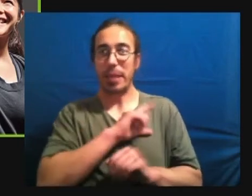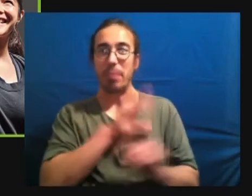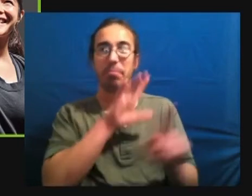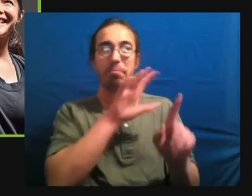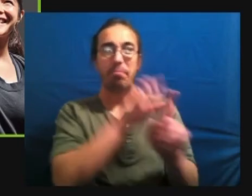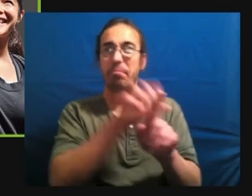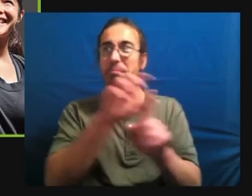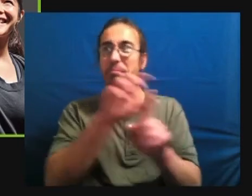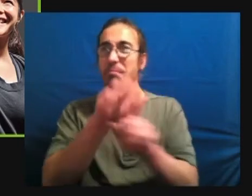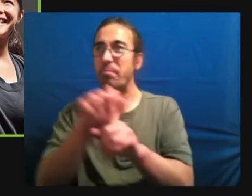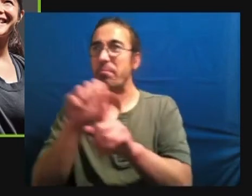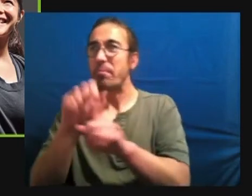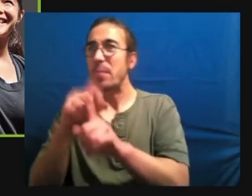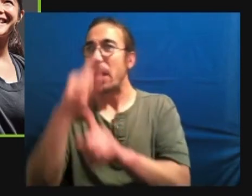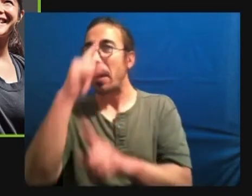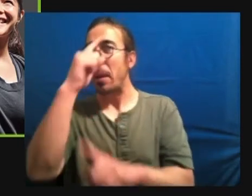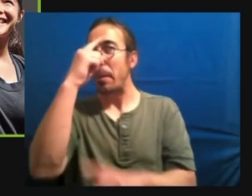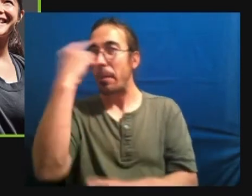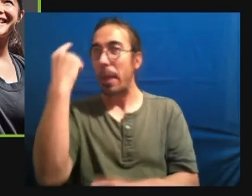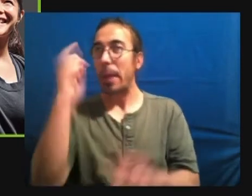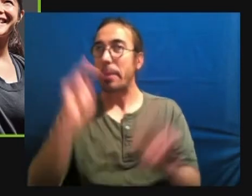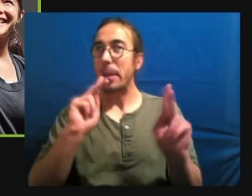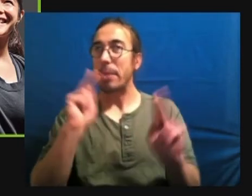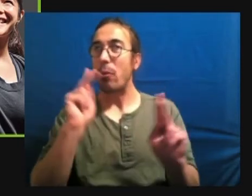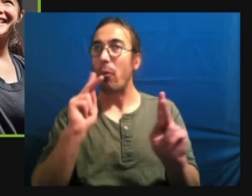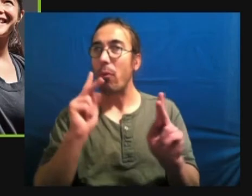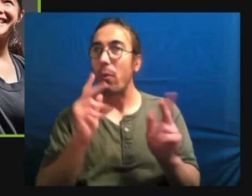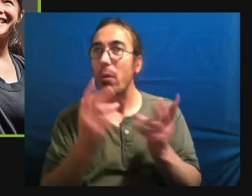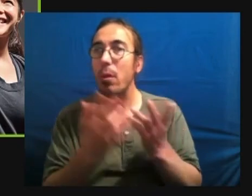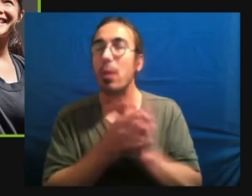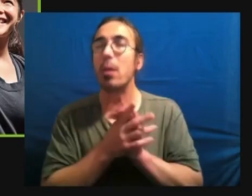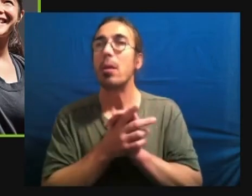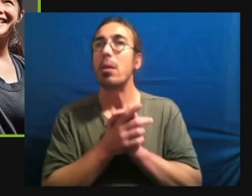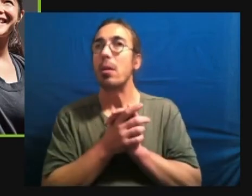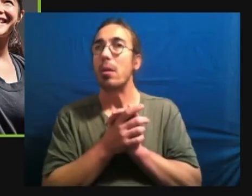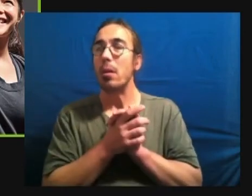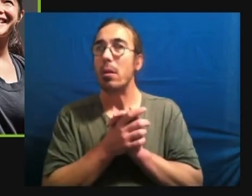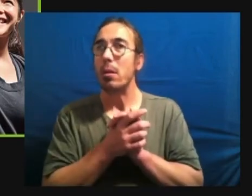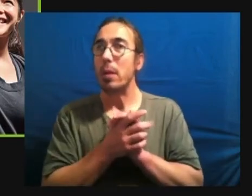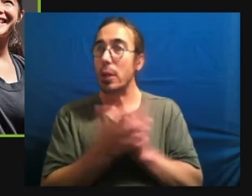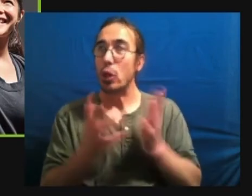misconduct towards people of color in America.